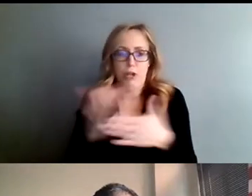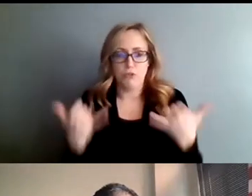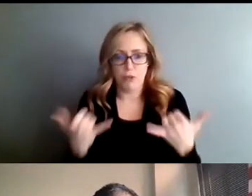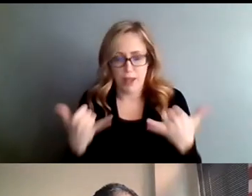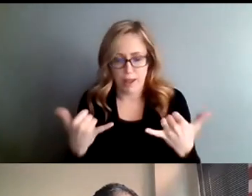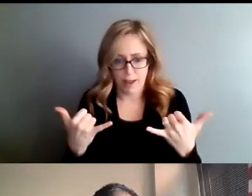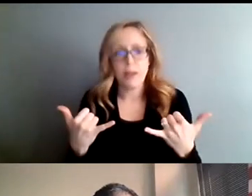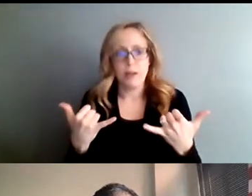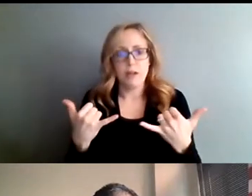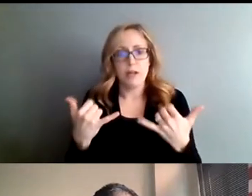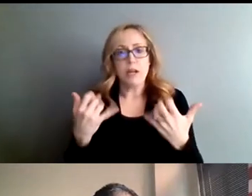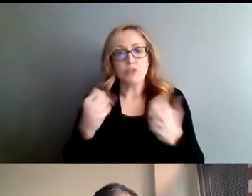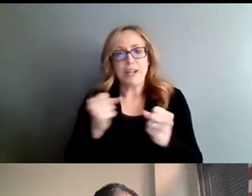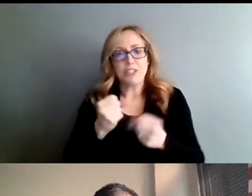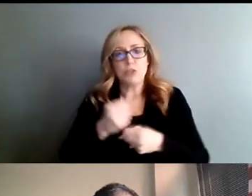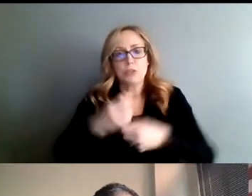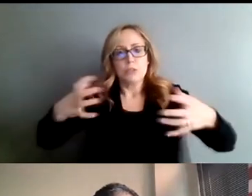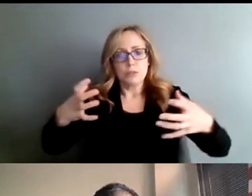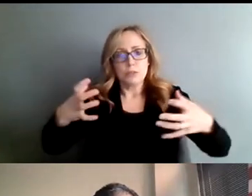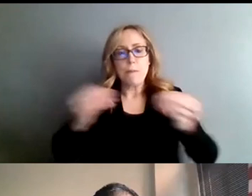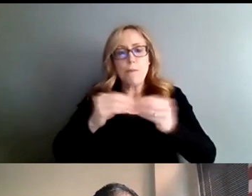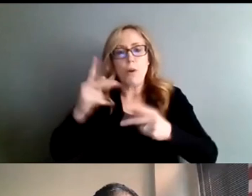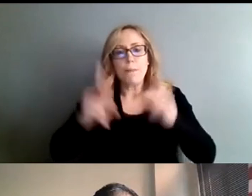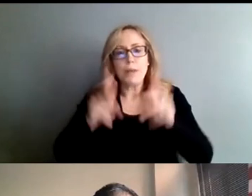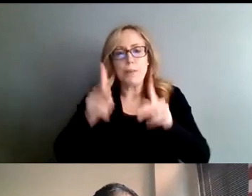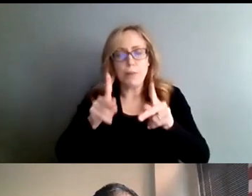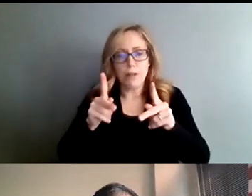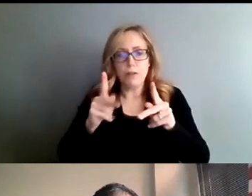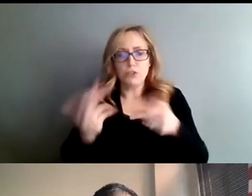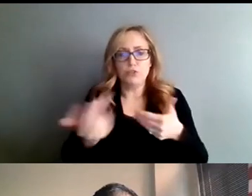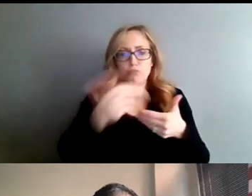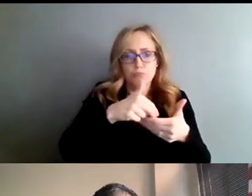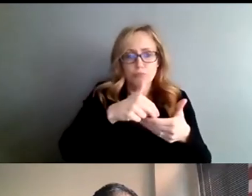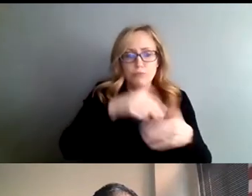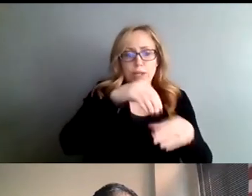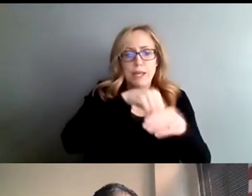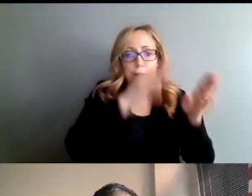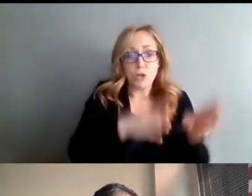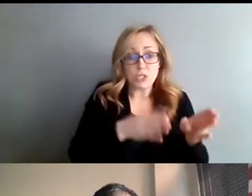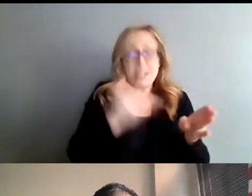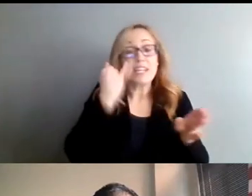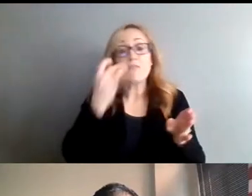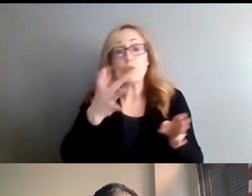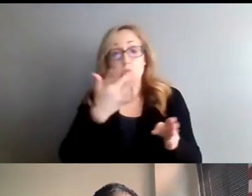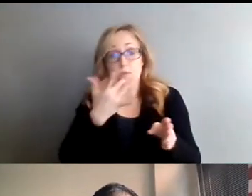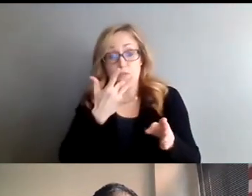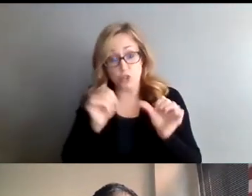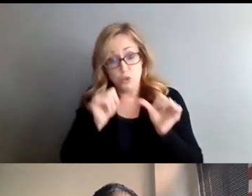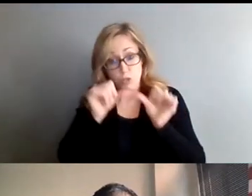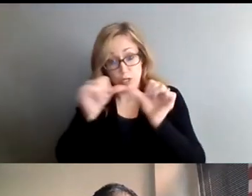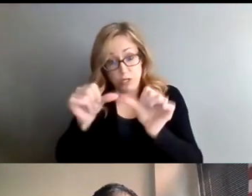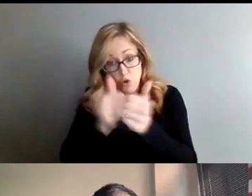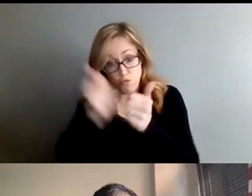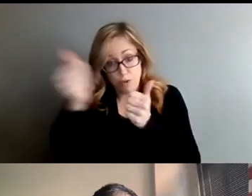expanding in-person learning. But families, if remote learning is working for you, you'll continue to have that option for the rest of the